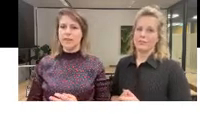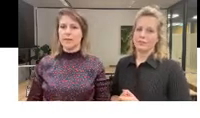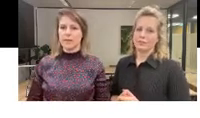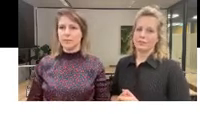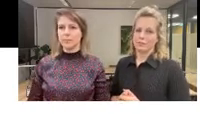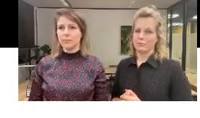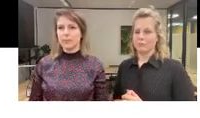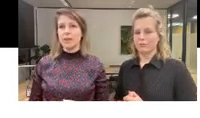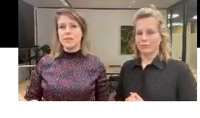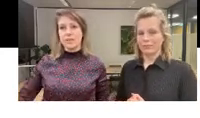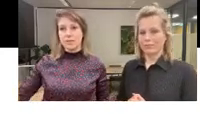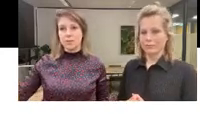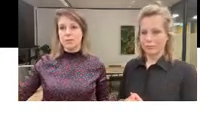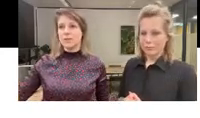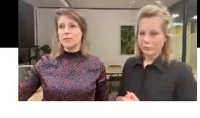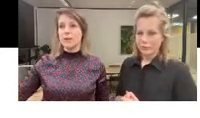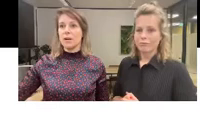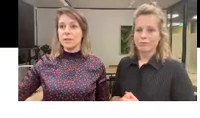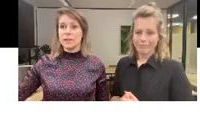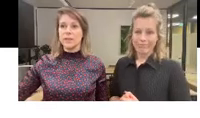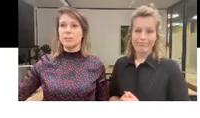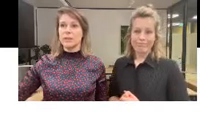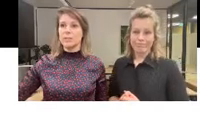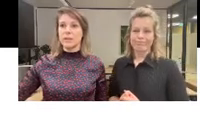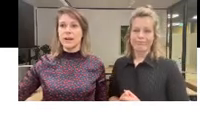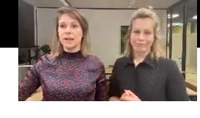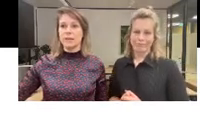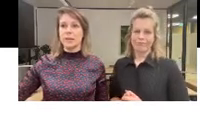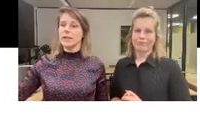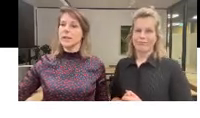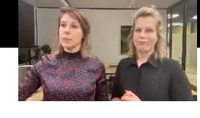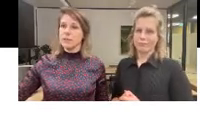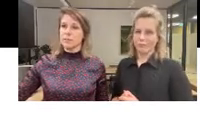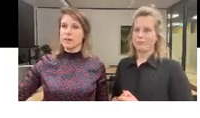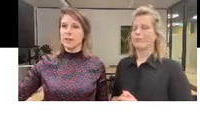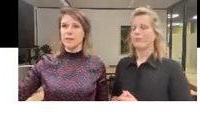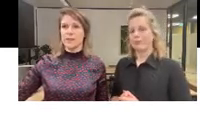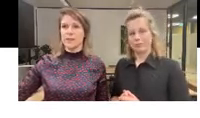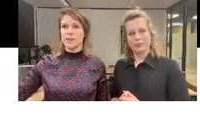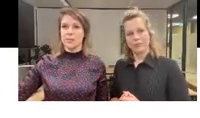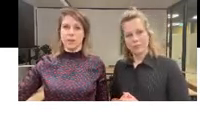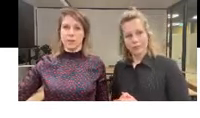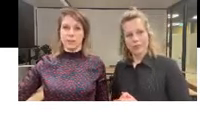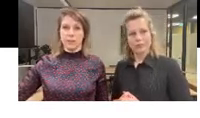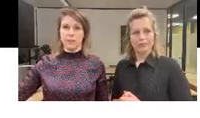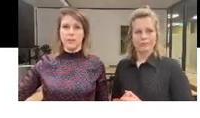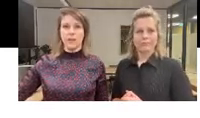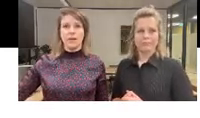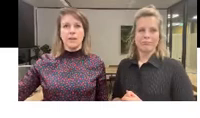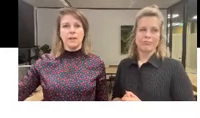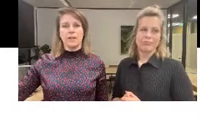stronger mentally. Besides boxing, we offer the young people guided running, mountain biking, fitness, or